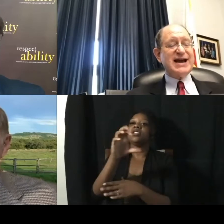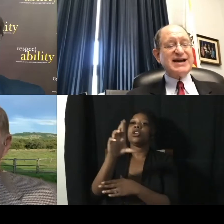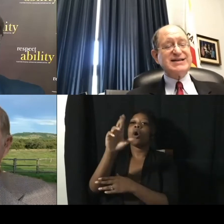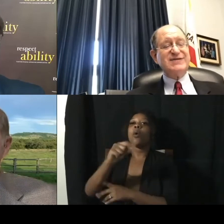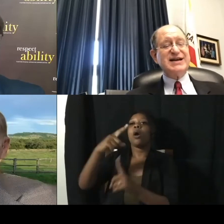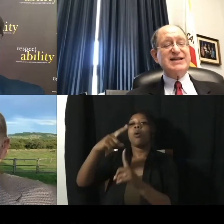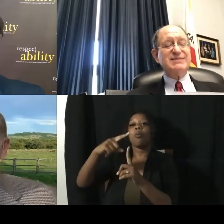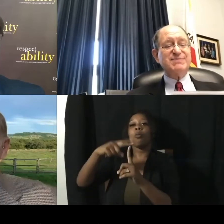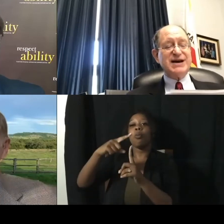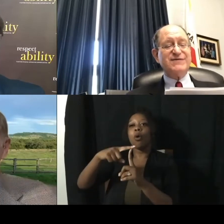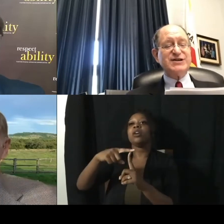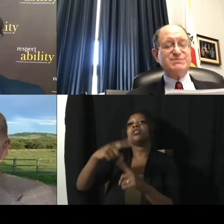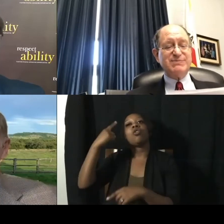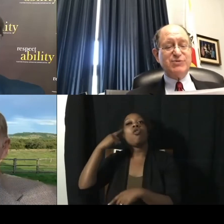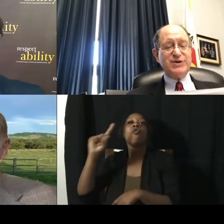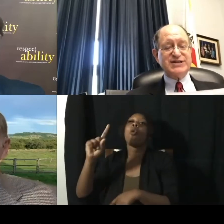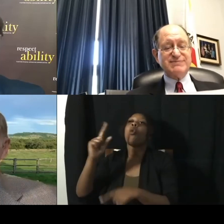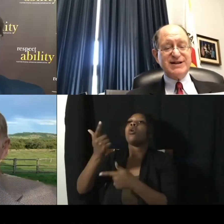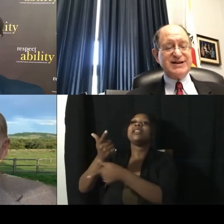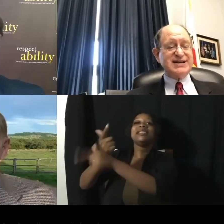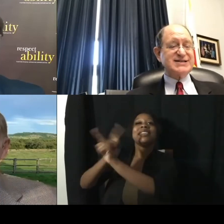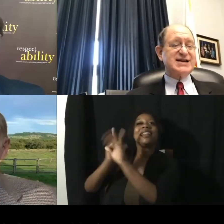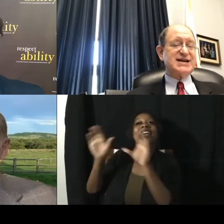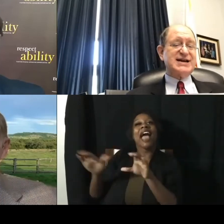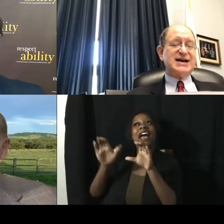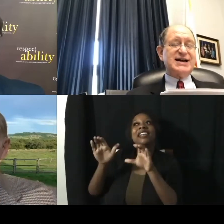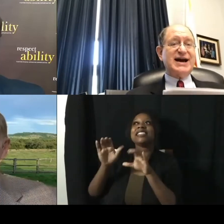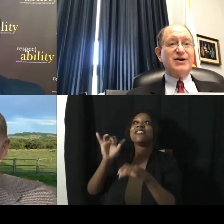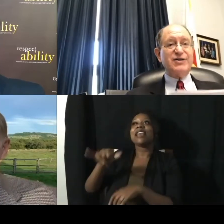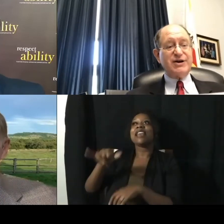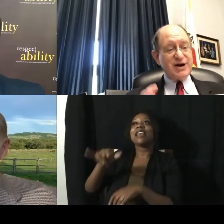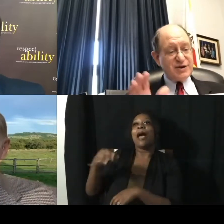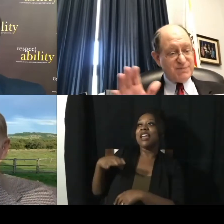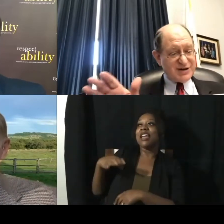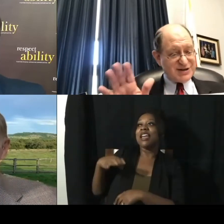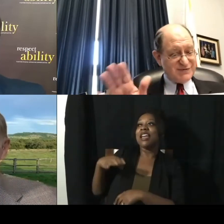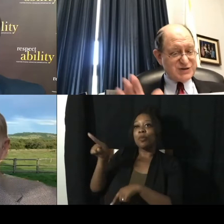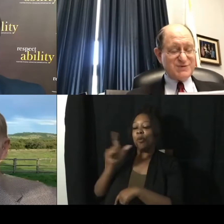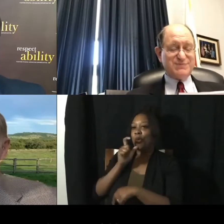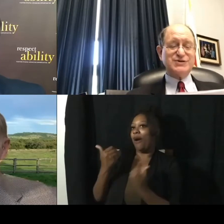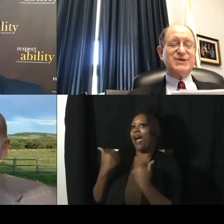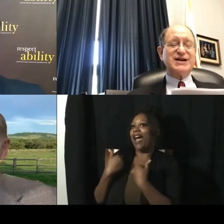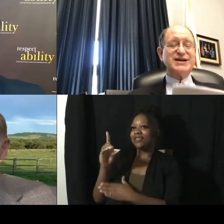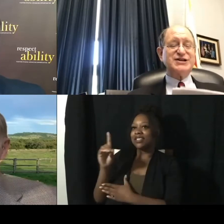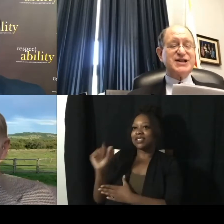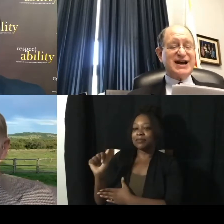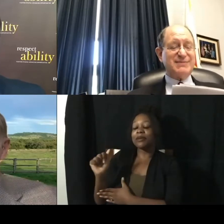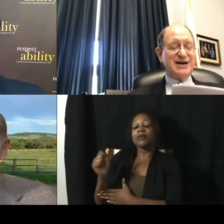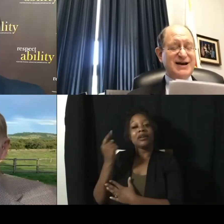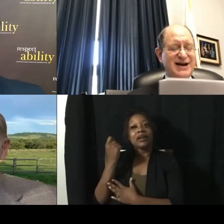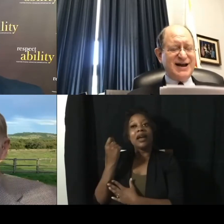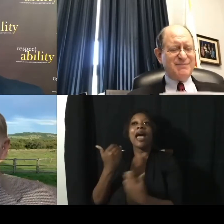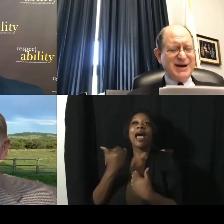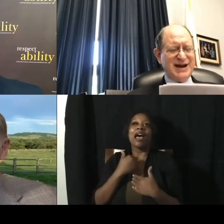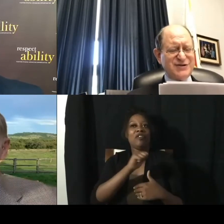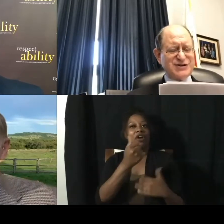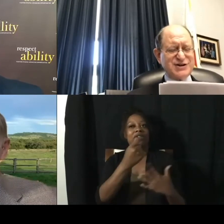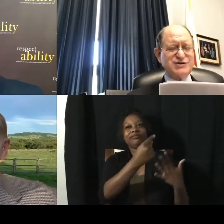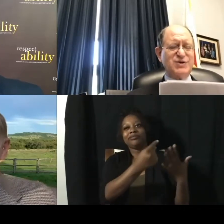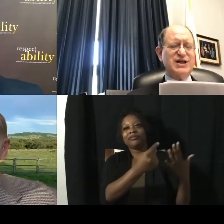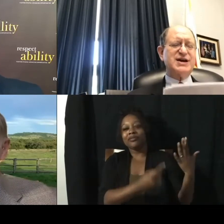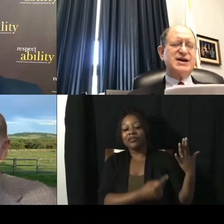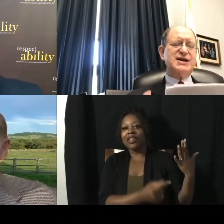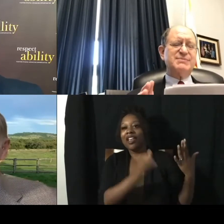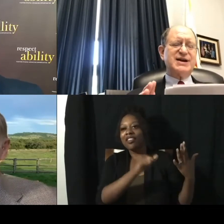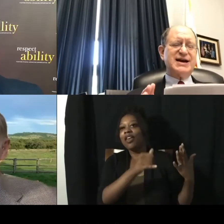lending activity that benefits people with disabilities. Now, there are other parts of this proposed regulation that I may have concerns